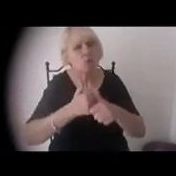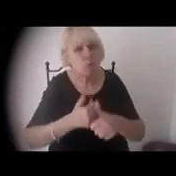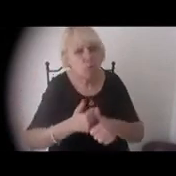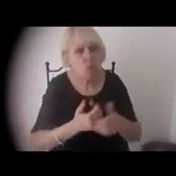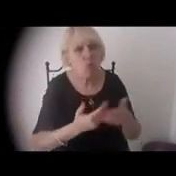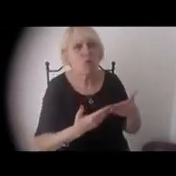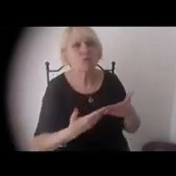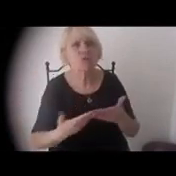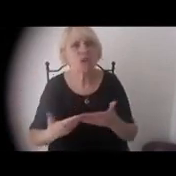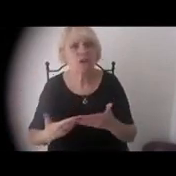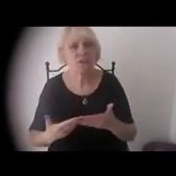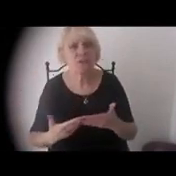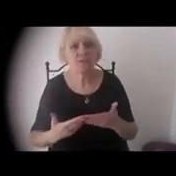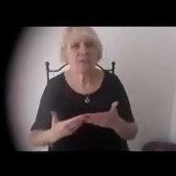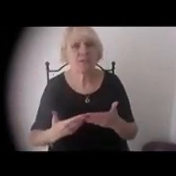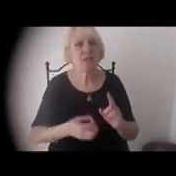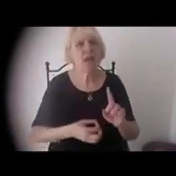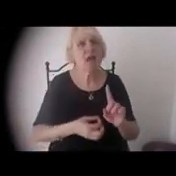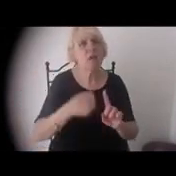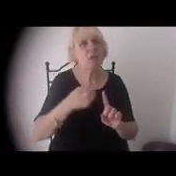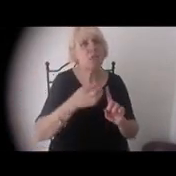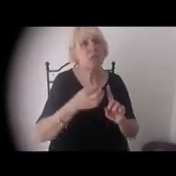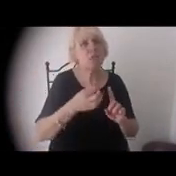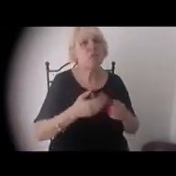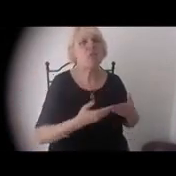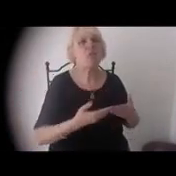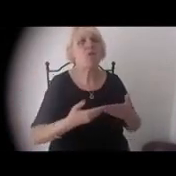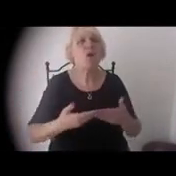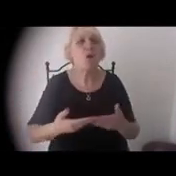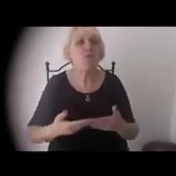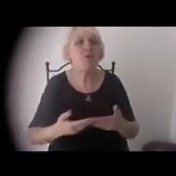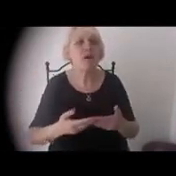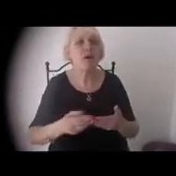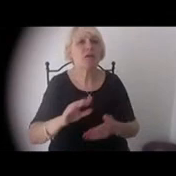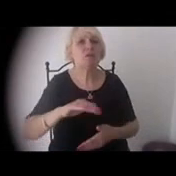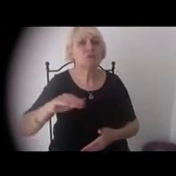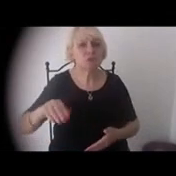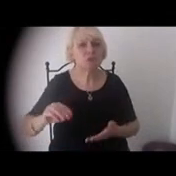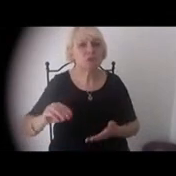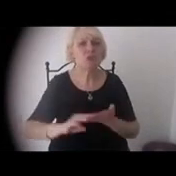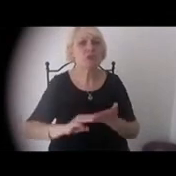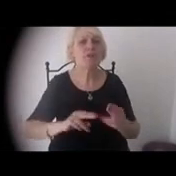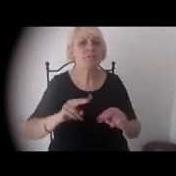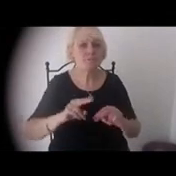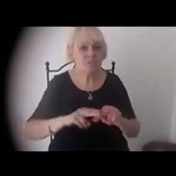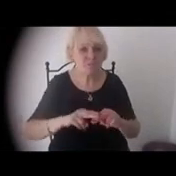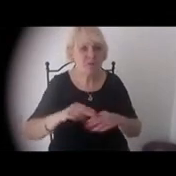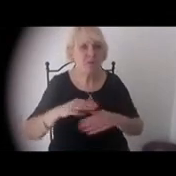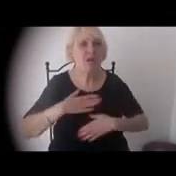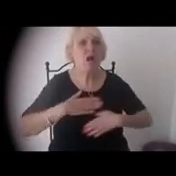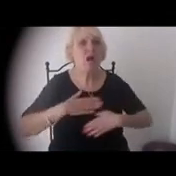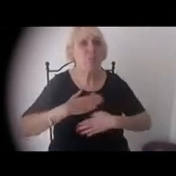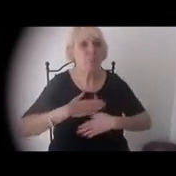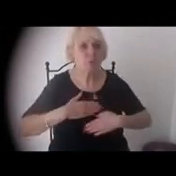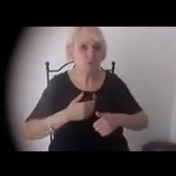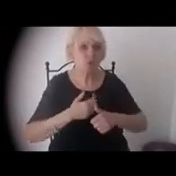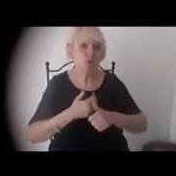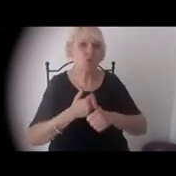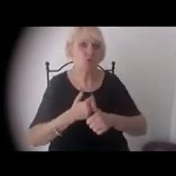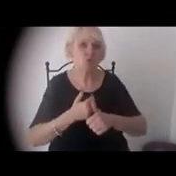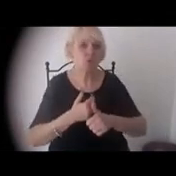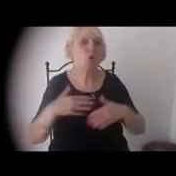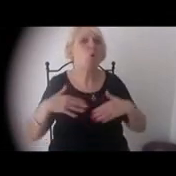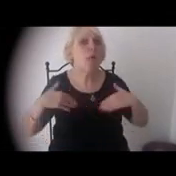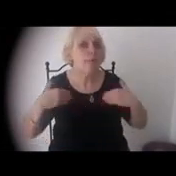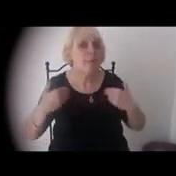to increasing the offer to children and young people and their families around emotional wellbeing support. And that's